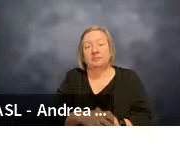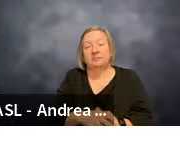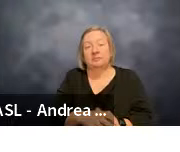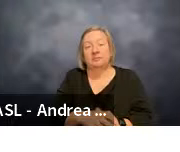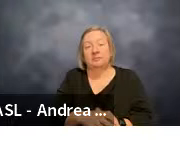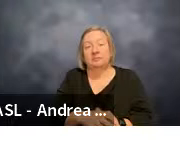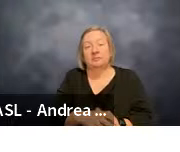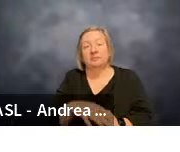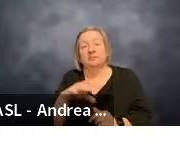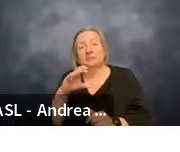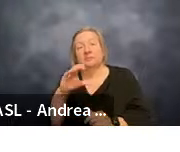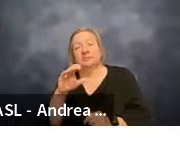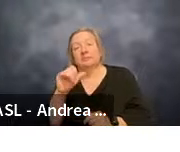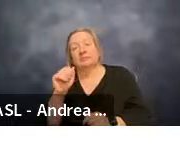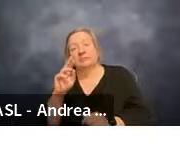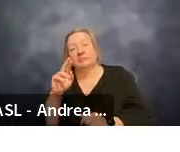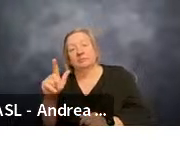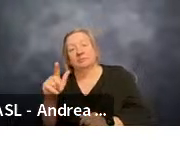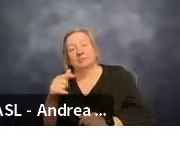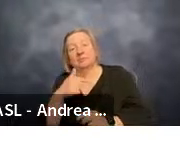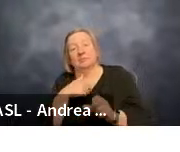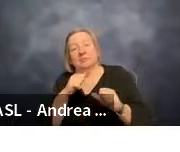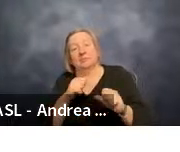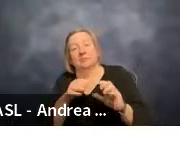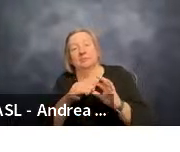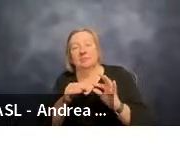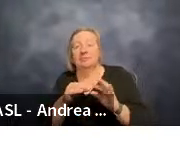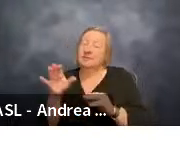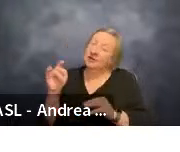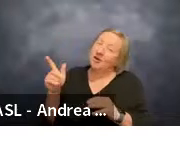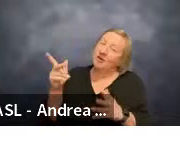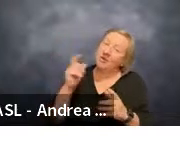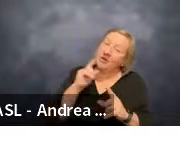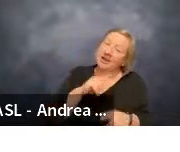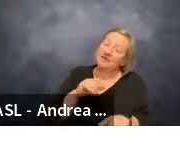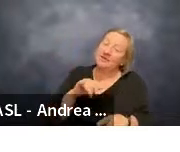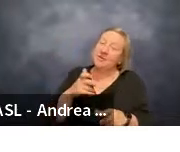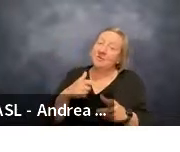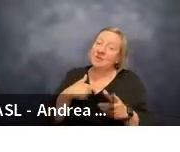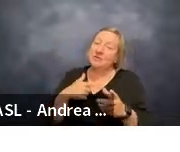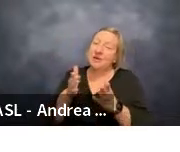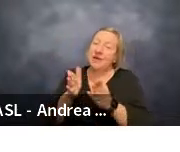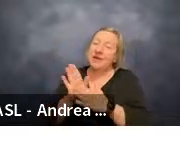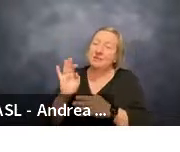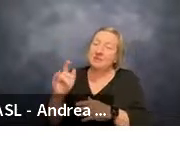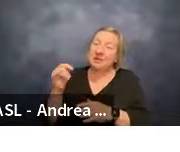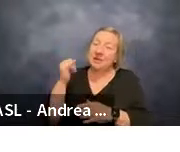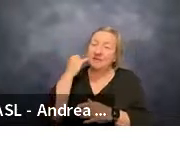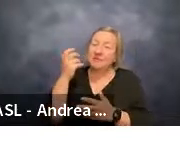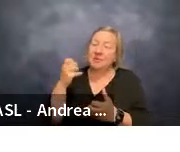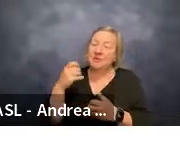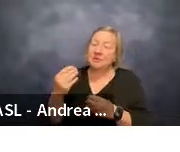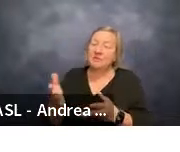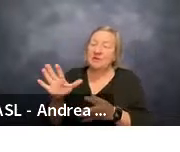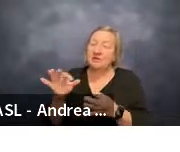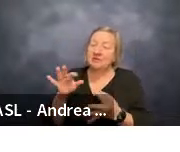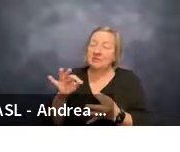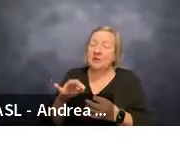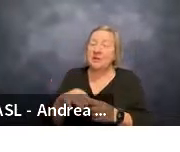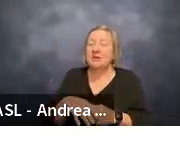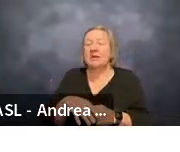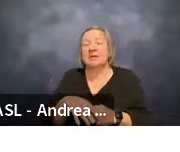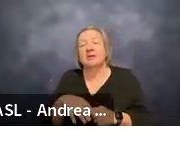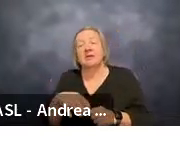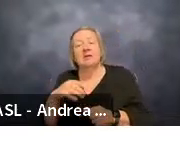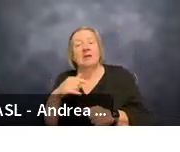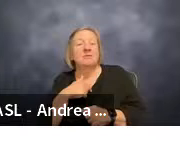I could. I was like, Carl, do you want to answer that, or do you want me to ask Bill if he wants to provide his feedback? Go ahead, Carl. I was going